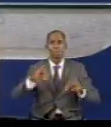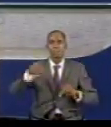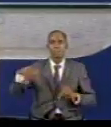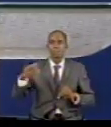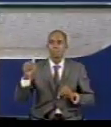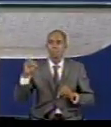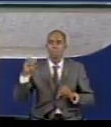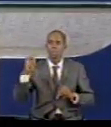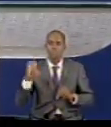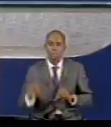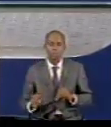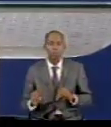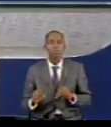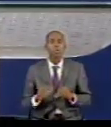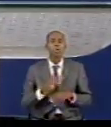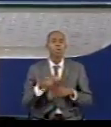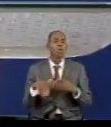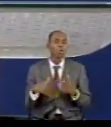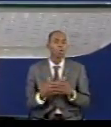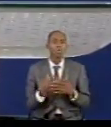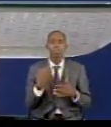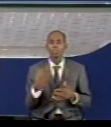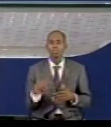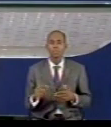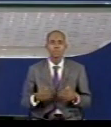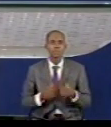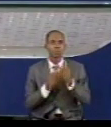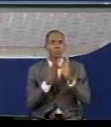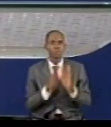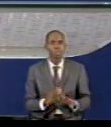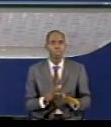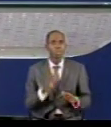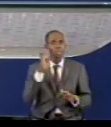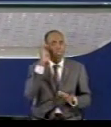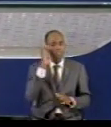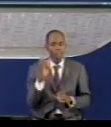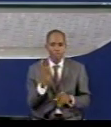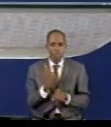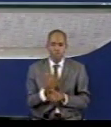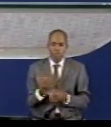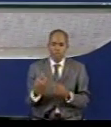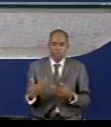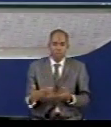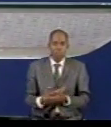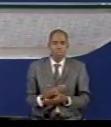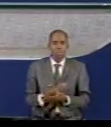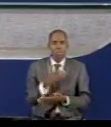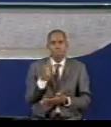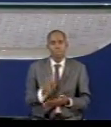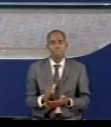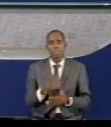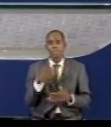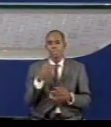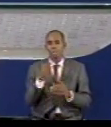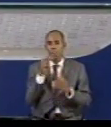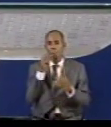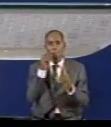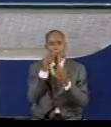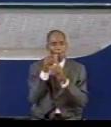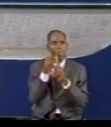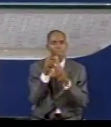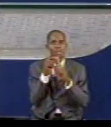apostles, and him who had just come into the faith. The precise